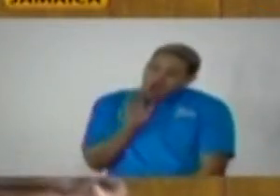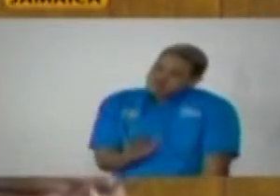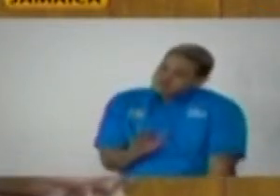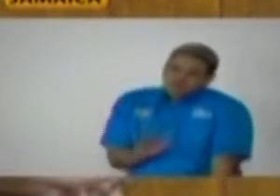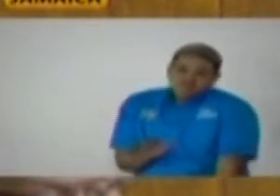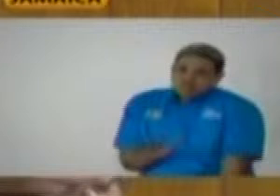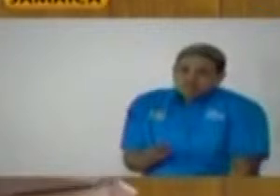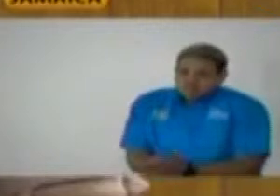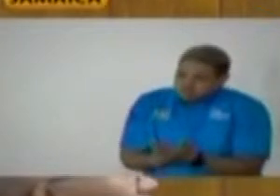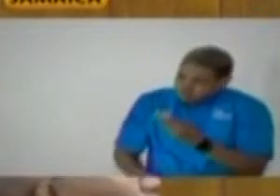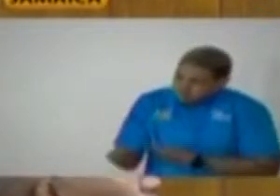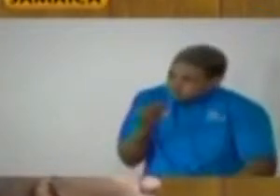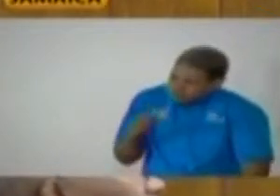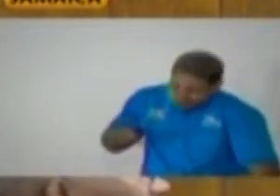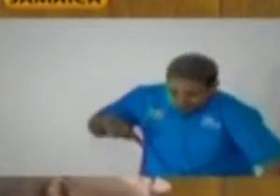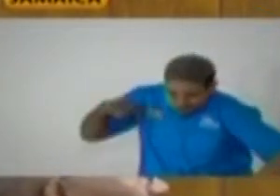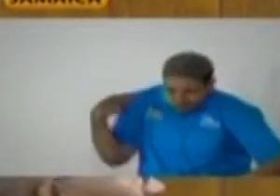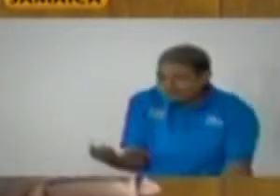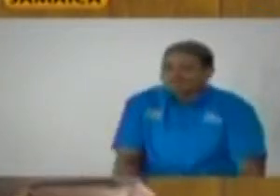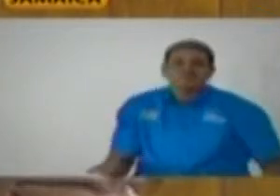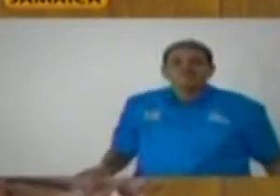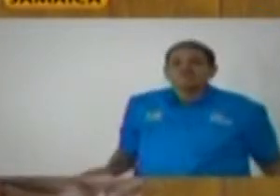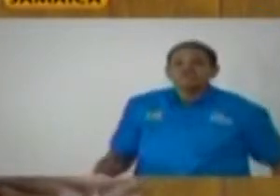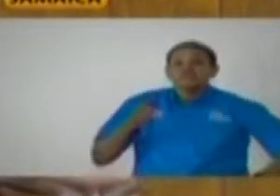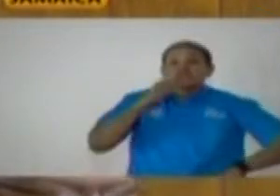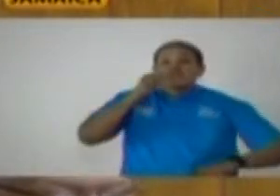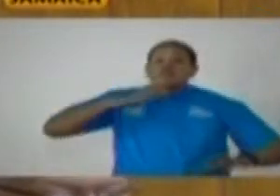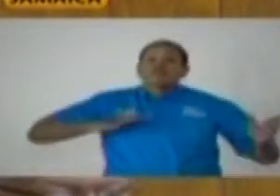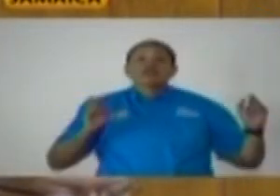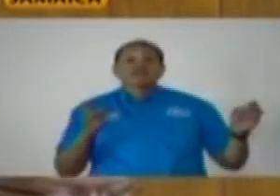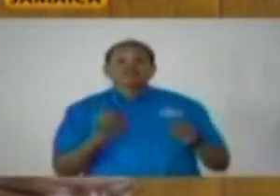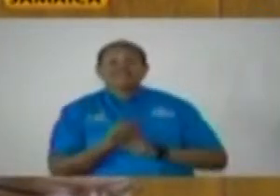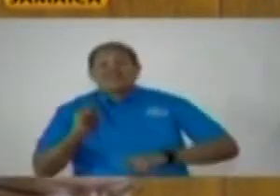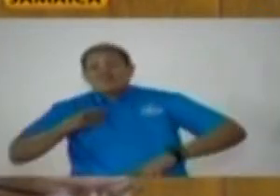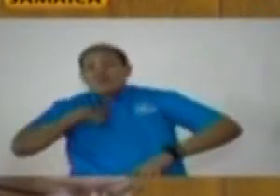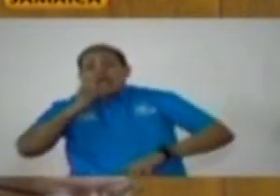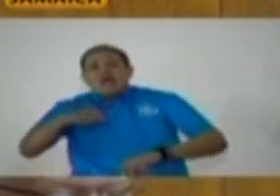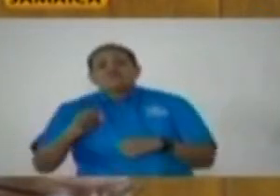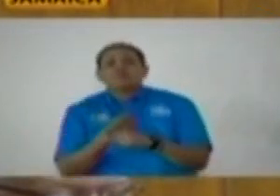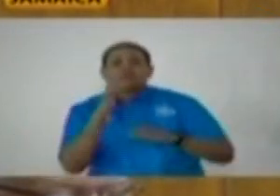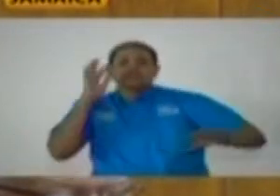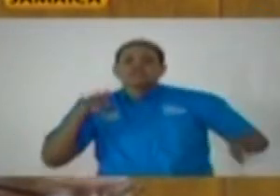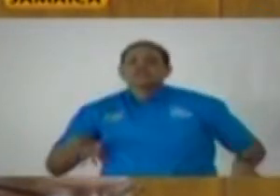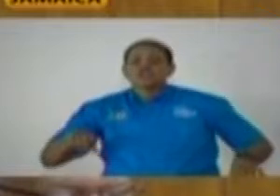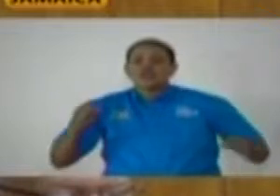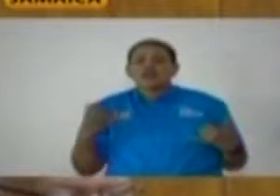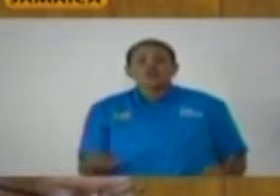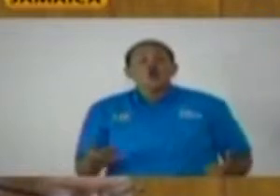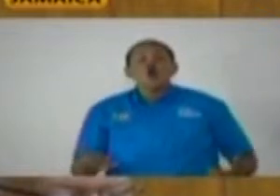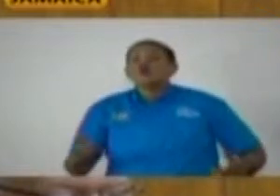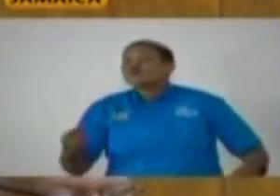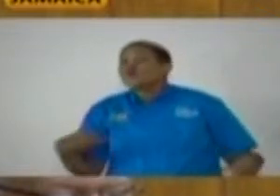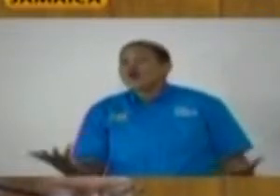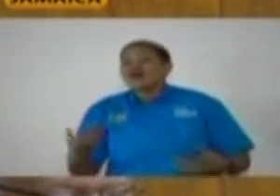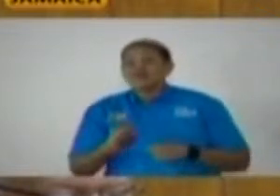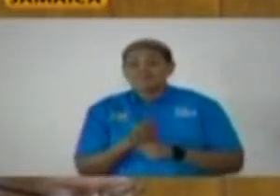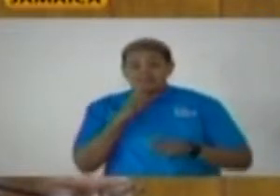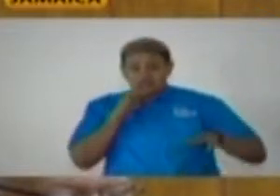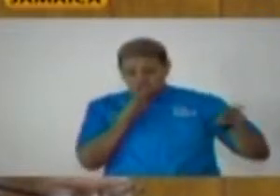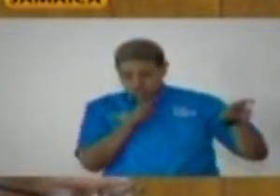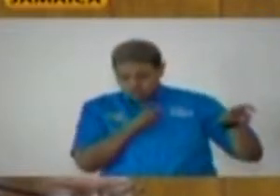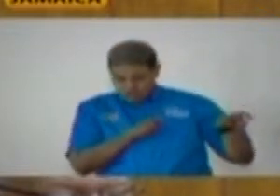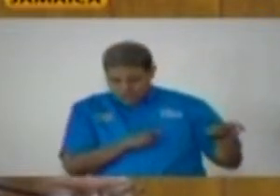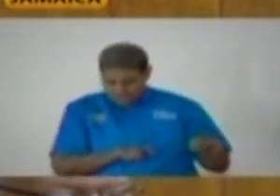of this economy that we are in. And Madam Speaker, we have to make a decision to make a